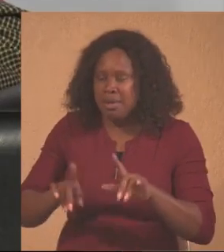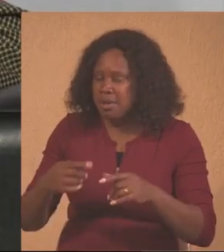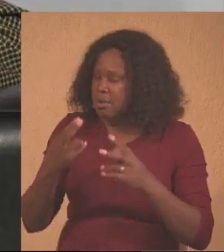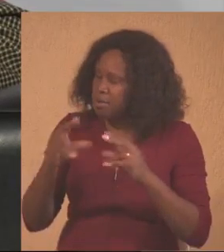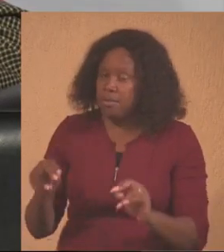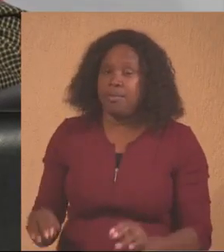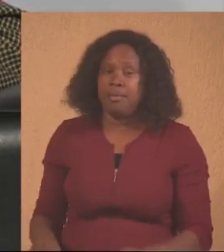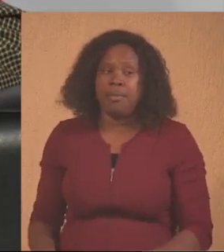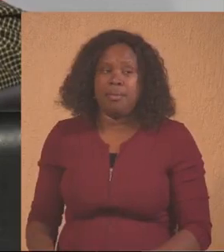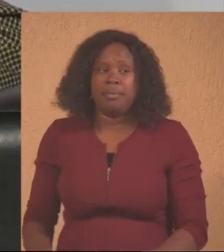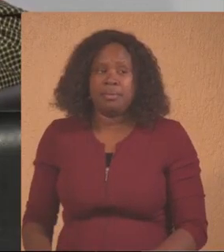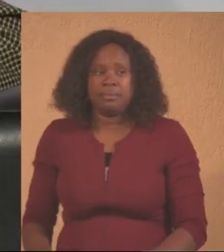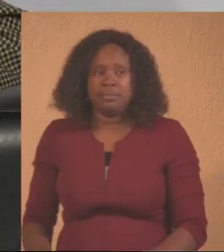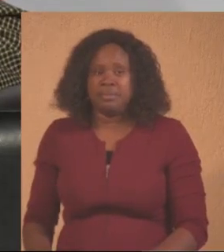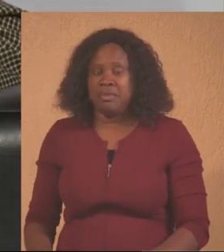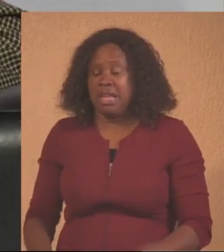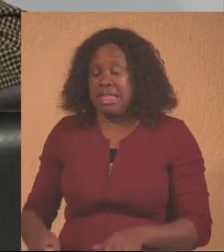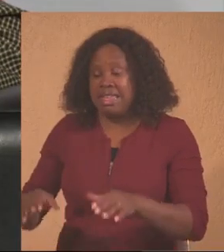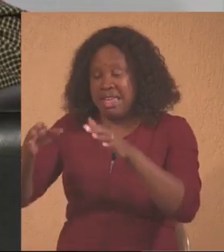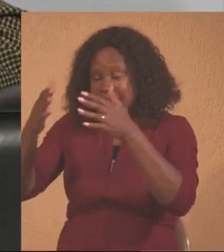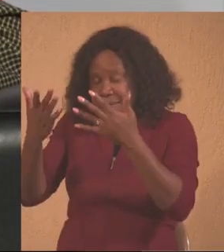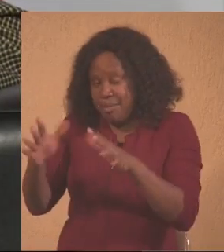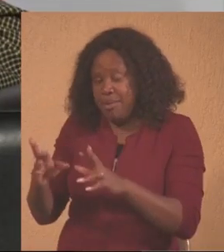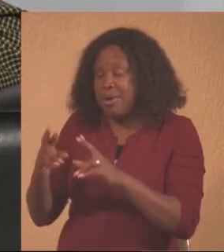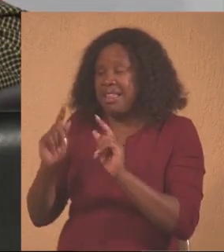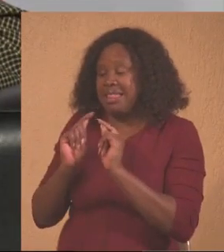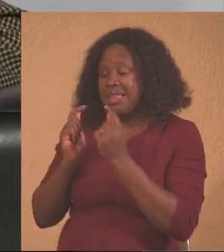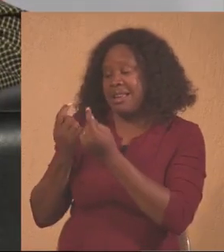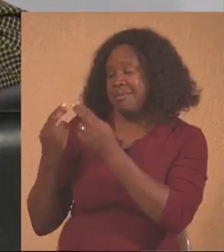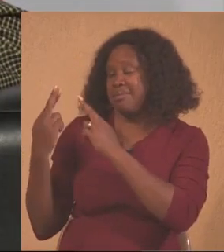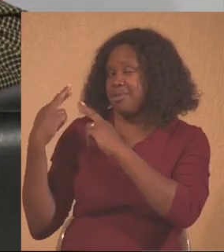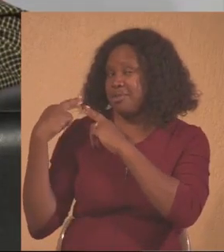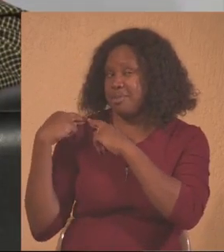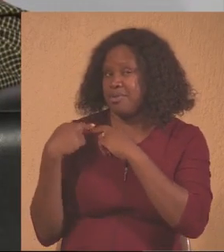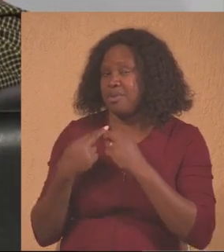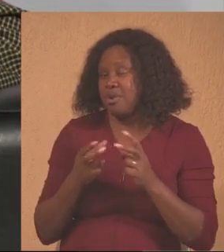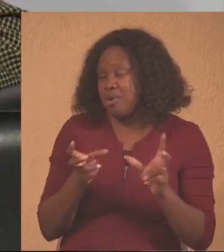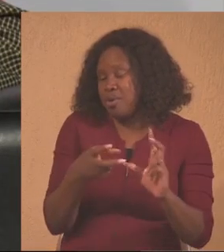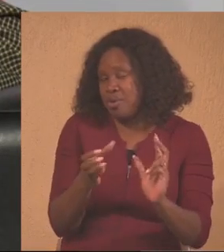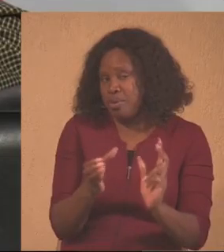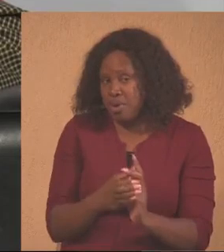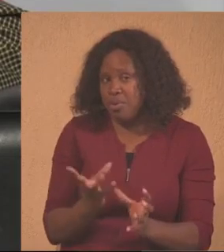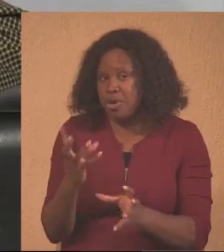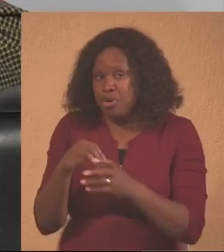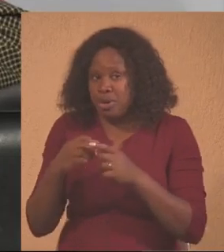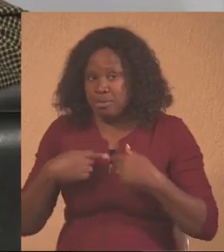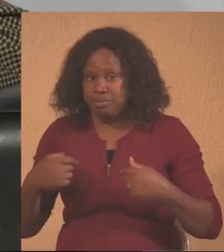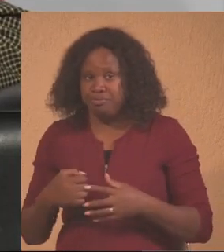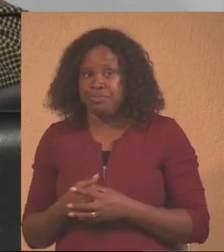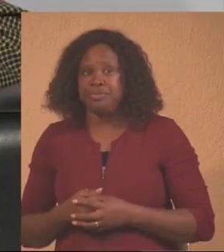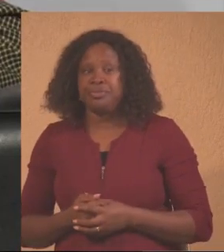that is done, then the team responsible for quarantine will then join us. This